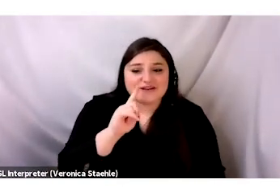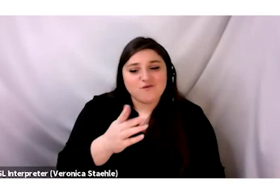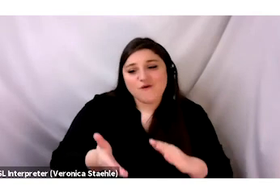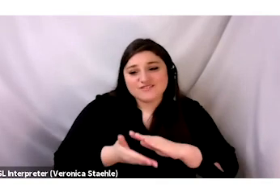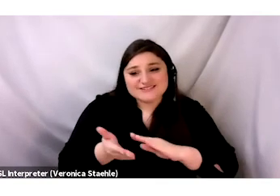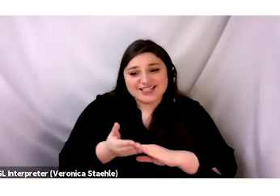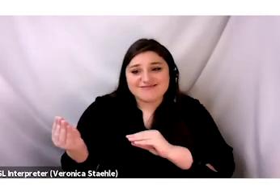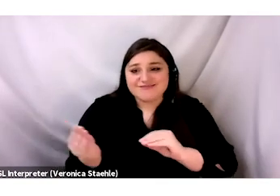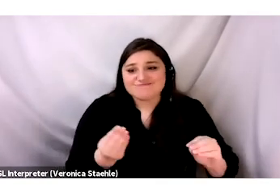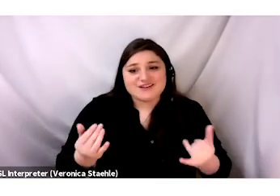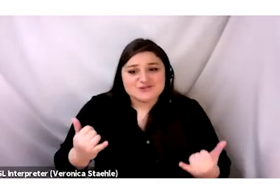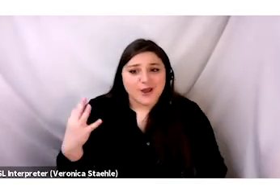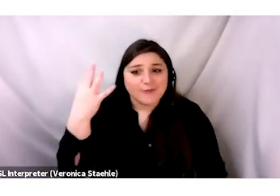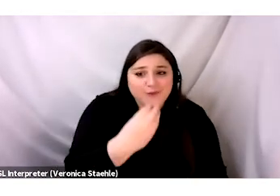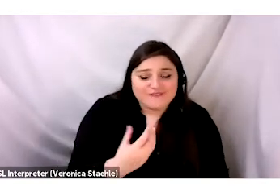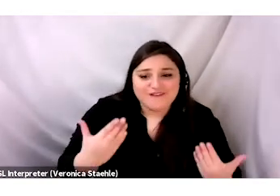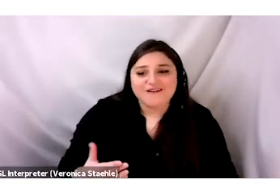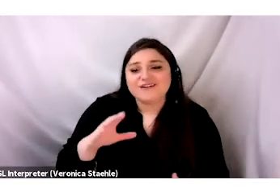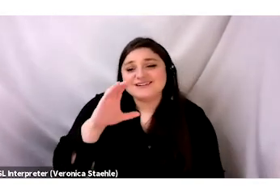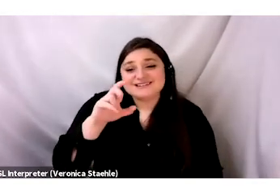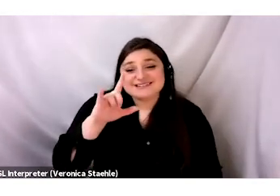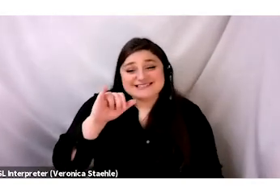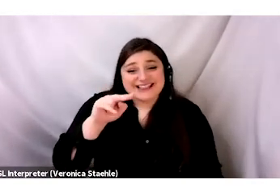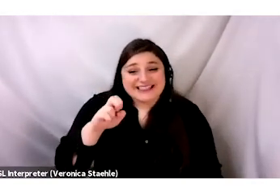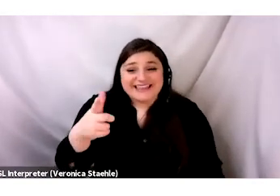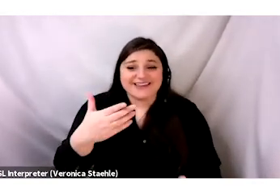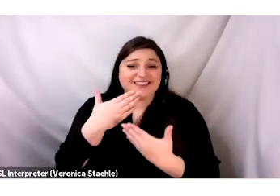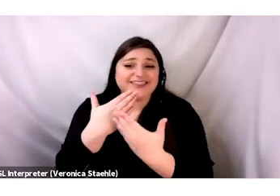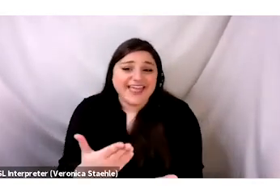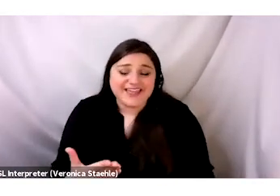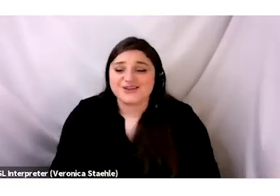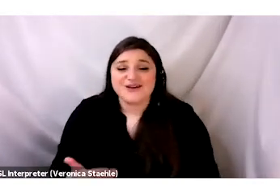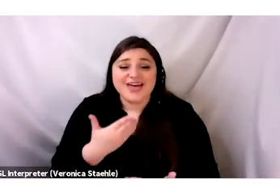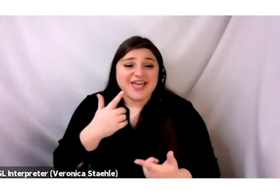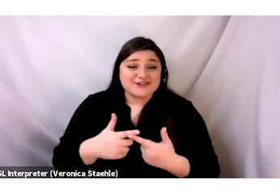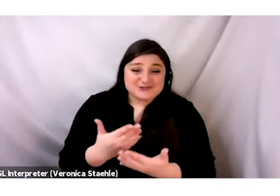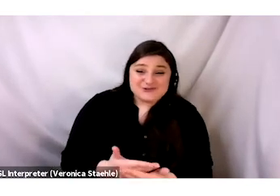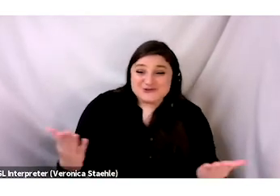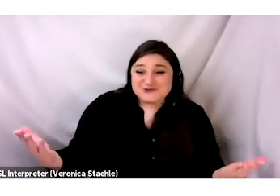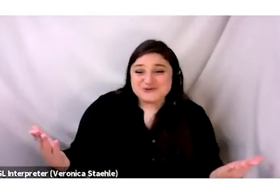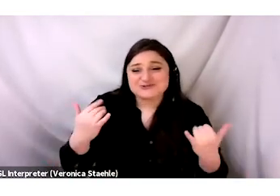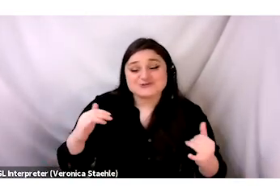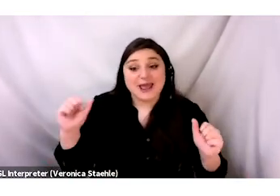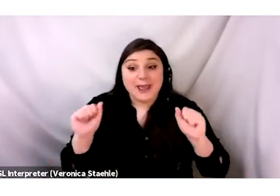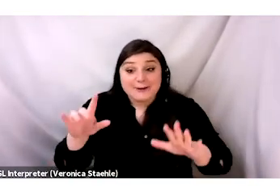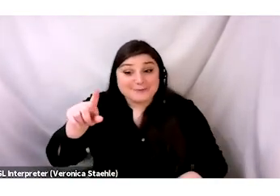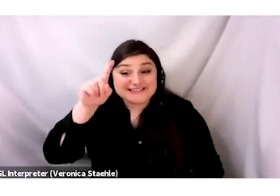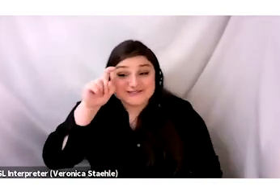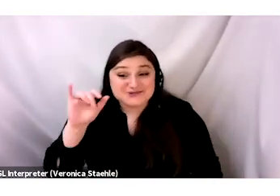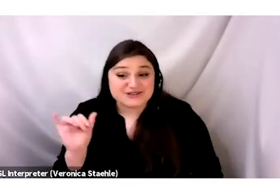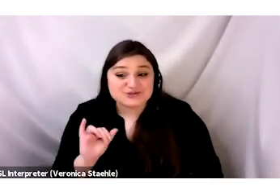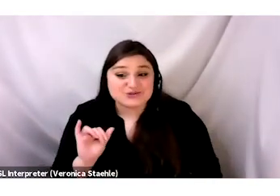Thank you to Celine. Thank you to all of it. Thank you to the mystery of it